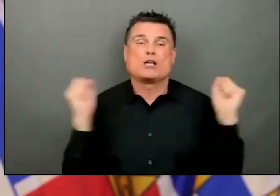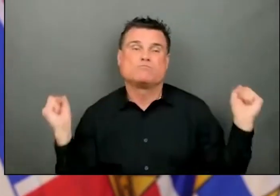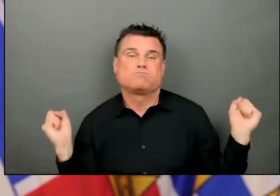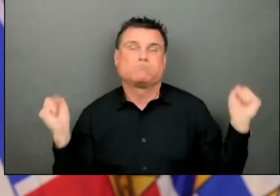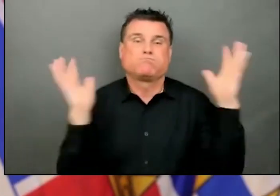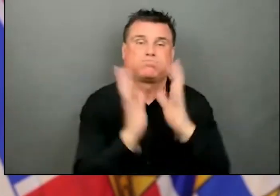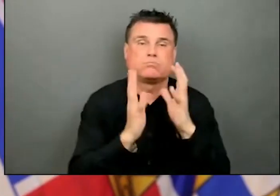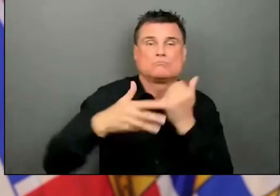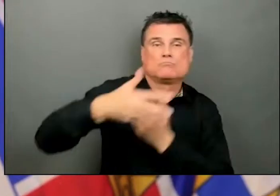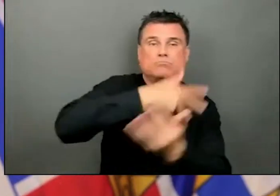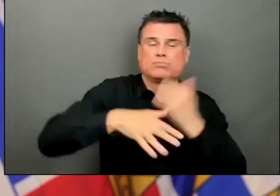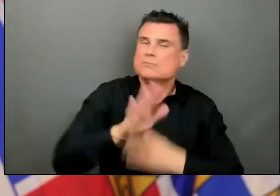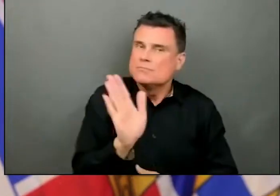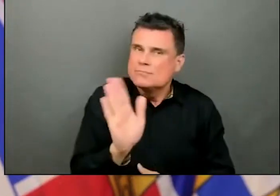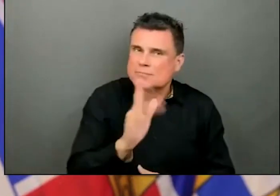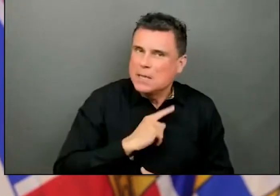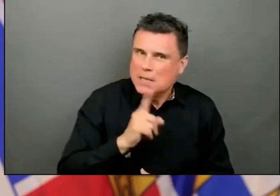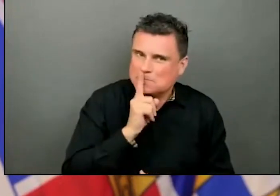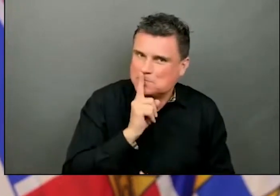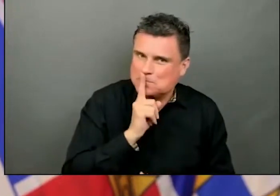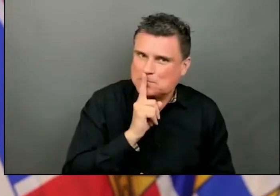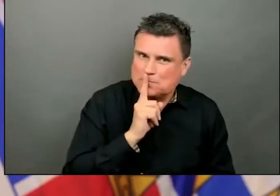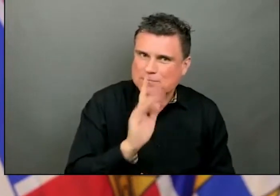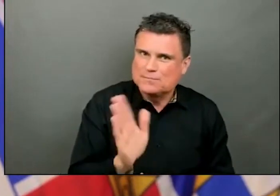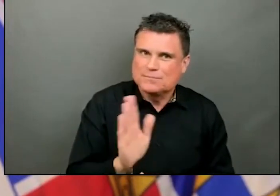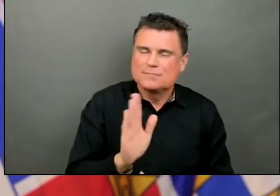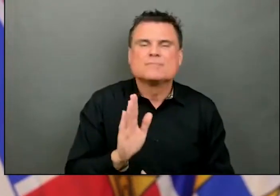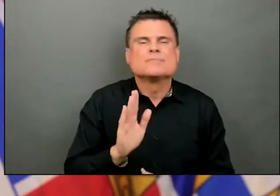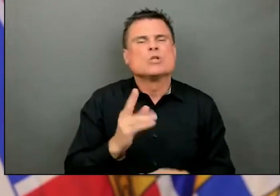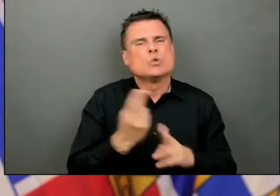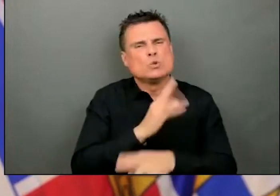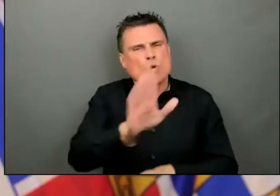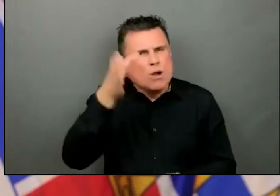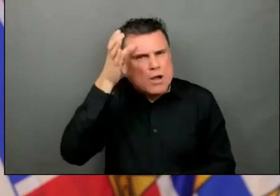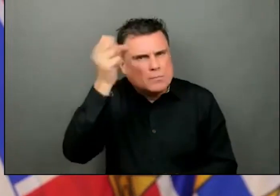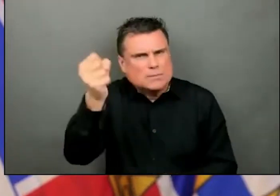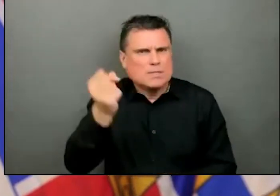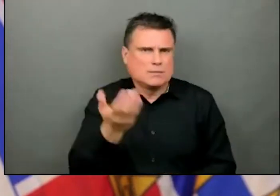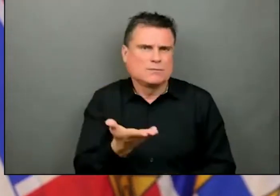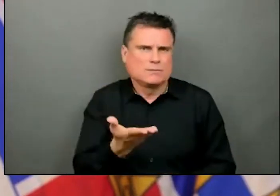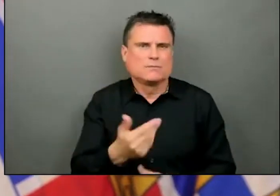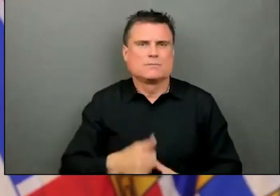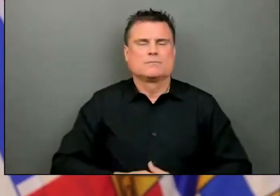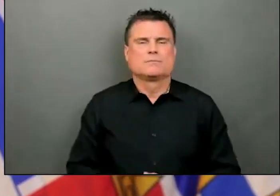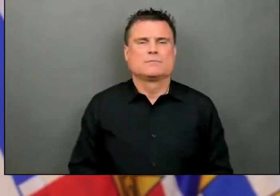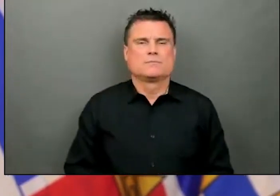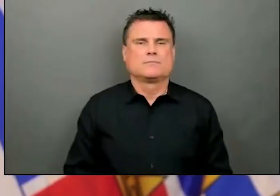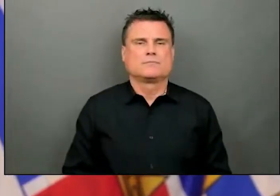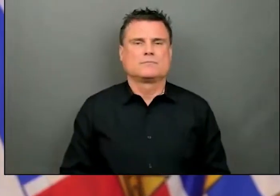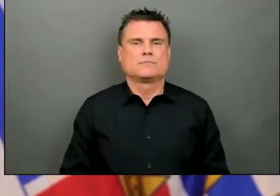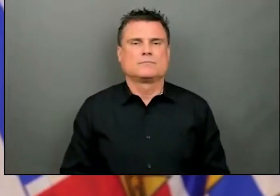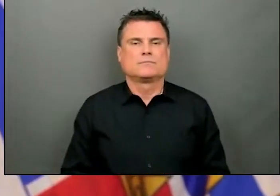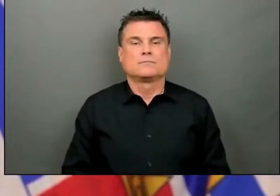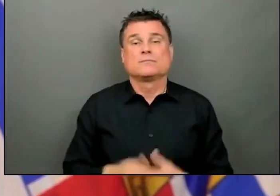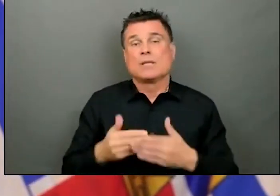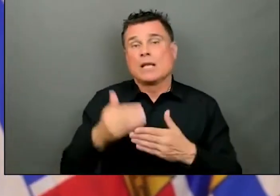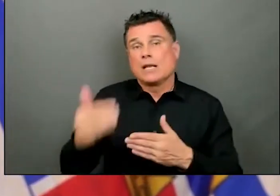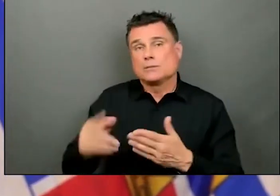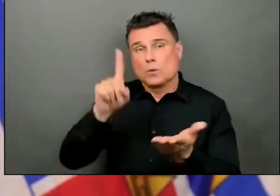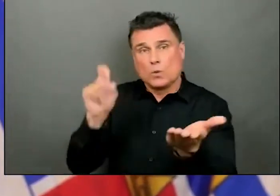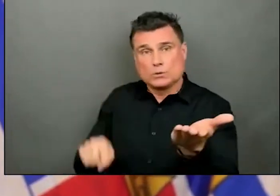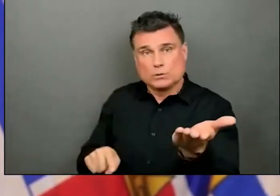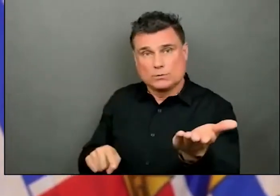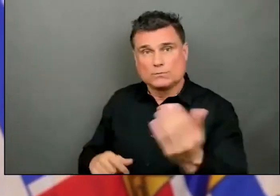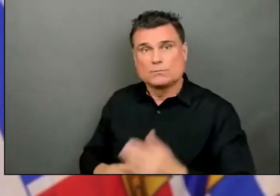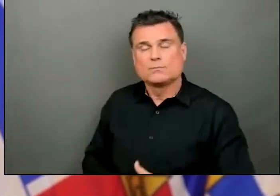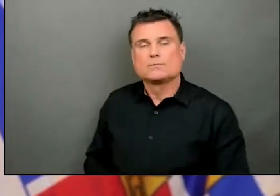Hi, thank you. I'm wondering I know you said there'll be more detail later this week, but I'm trying to understand what authority police will be